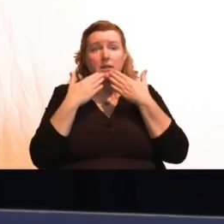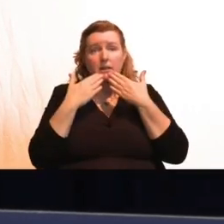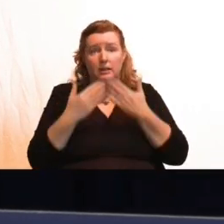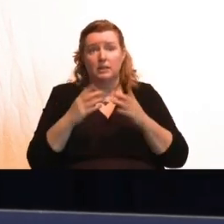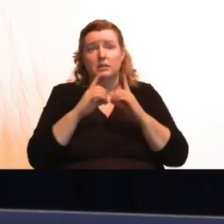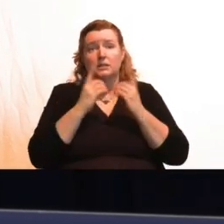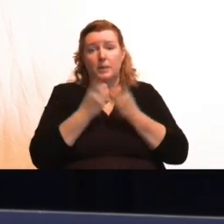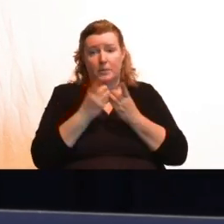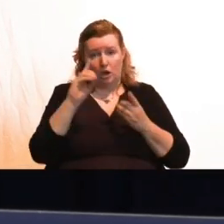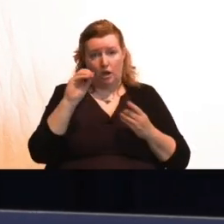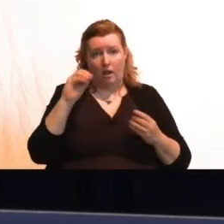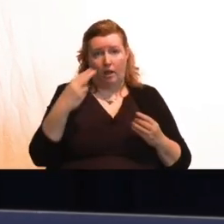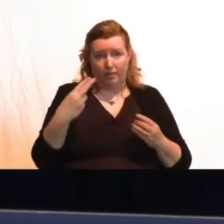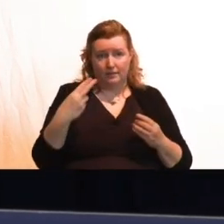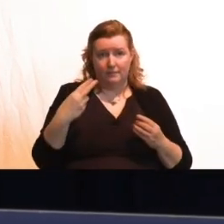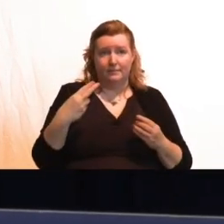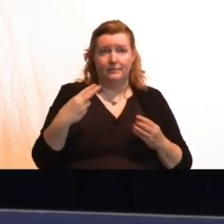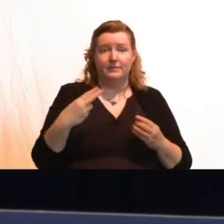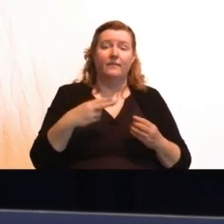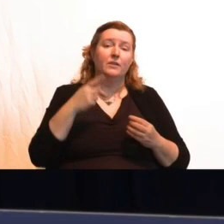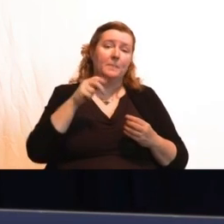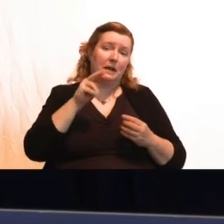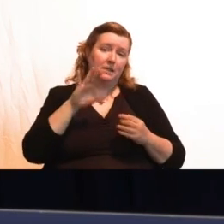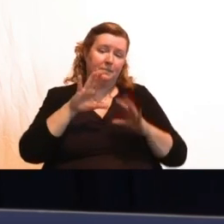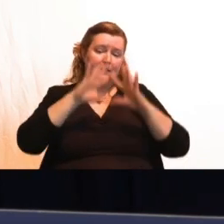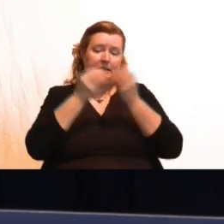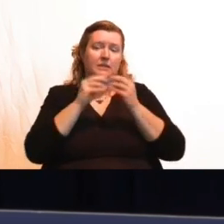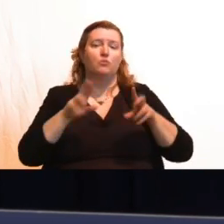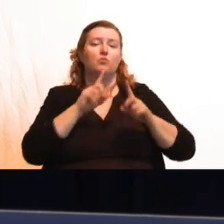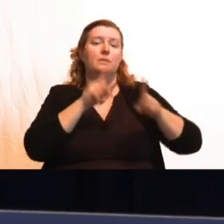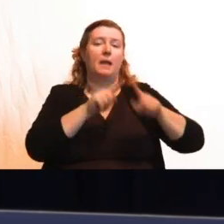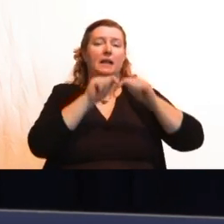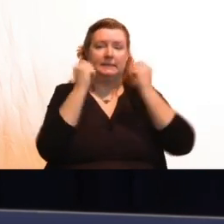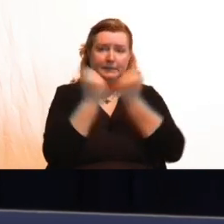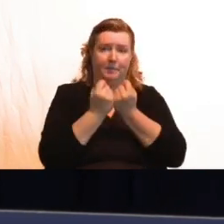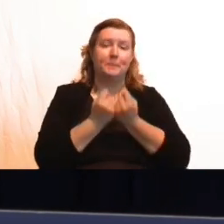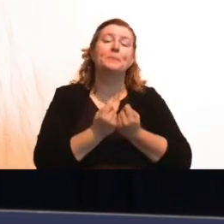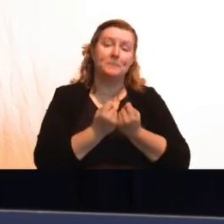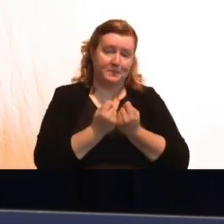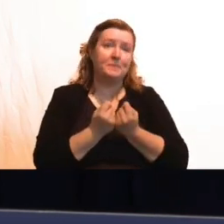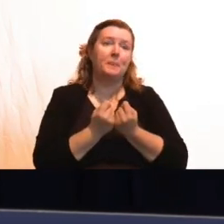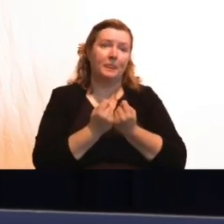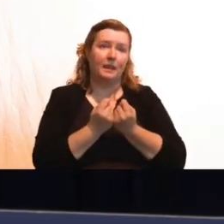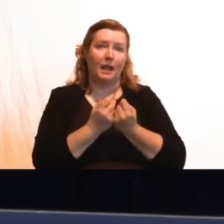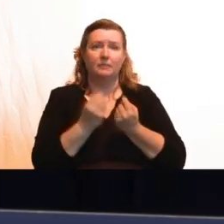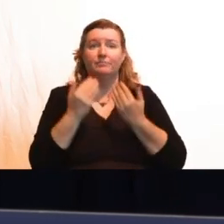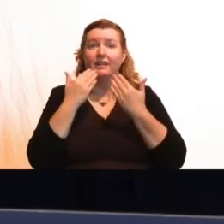a governor who relies on science and data, and I know will continue to